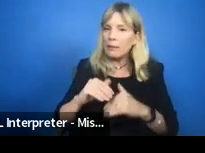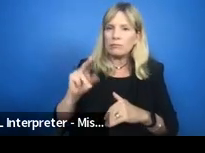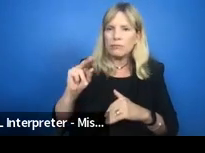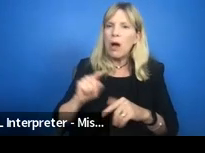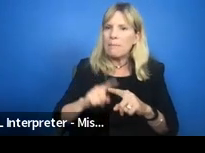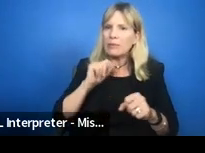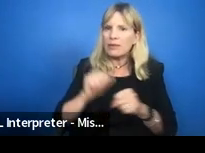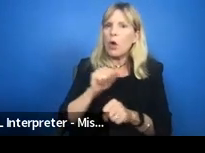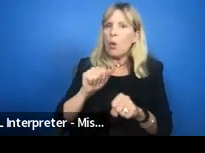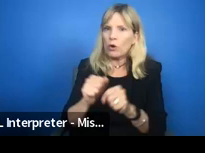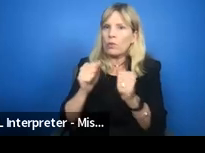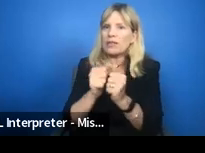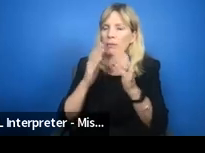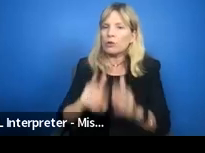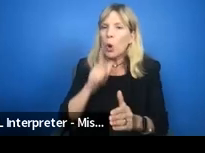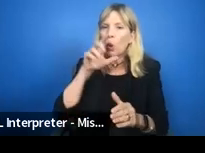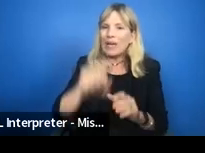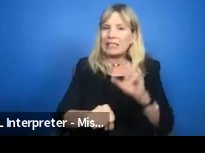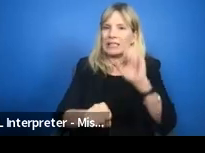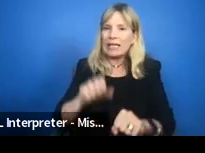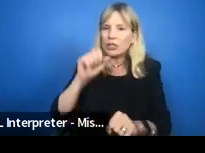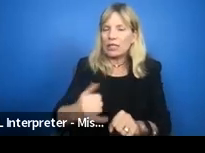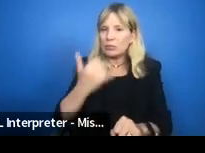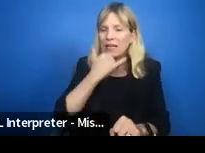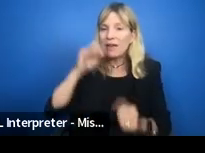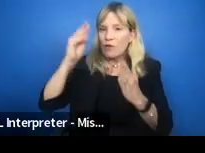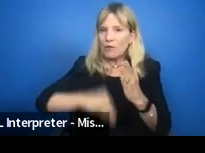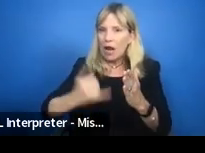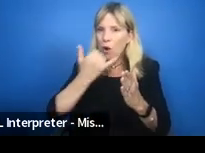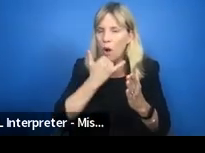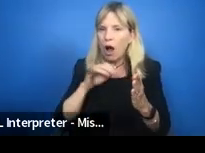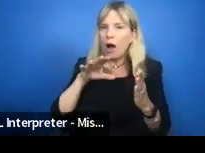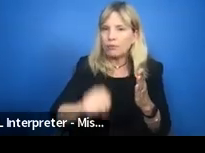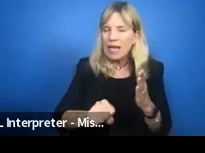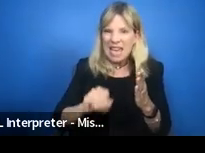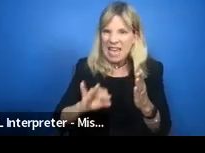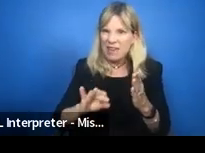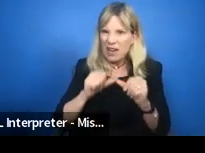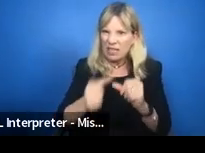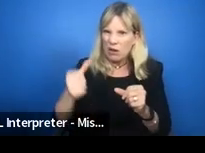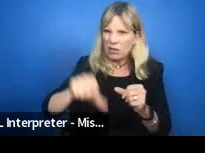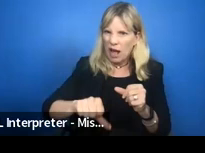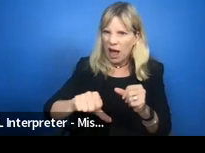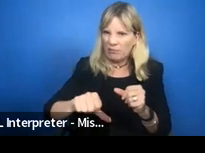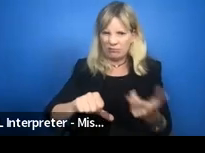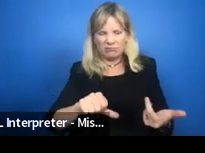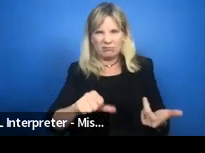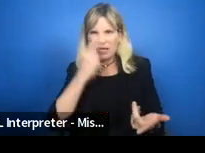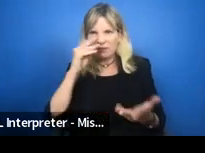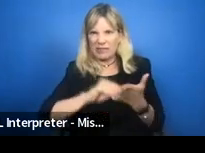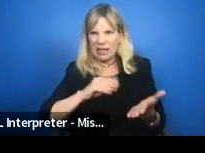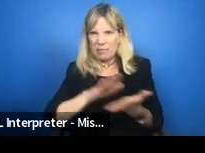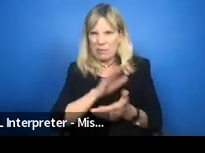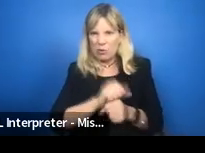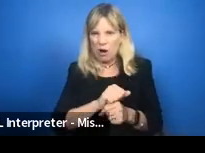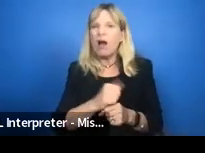would definitely work with someone who can catch any mistakes that might be happening with your application. If you're continually getting denied and you're pretty sure, then I